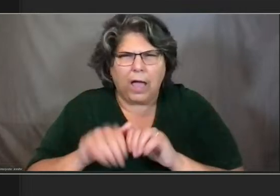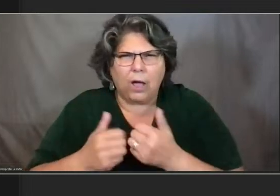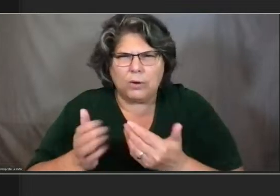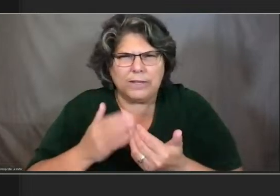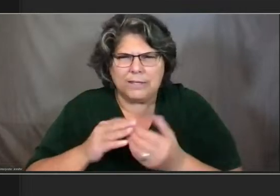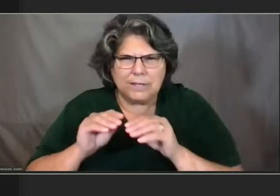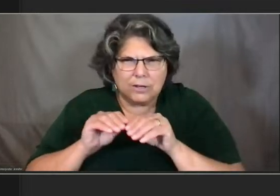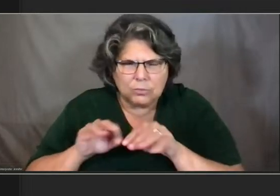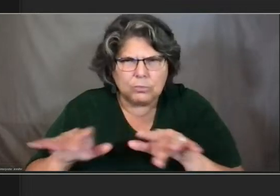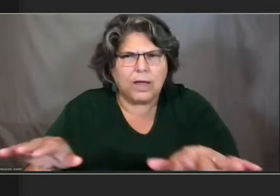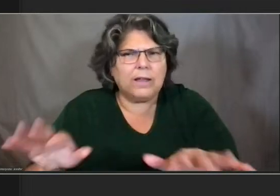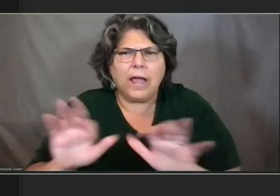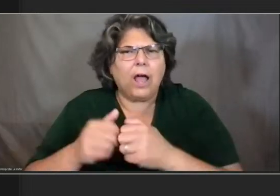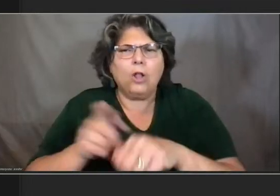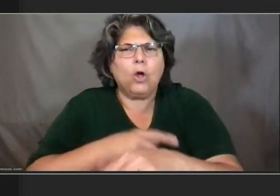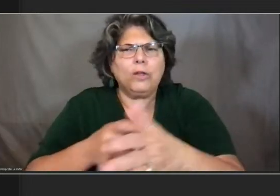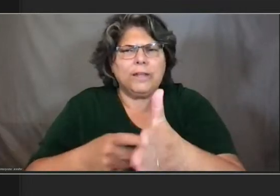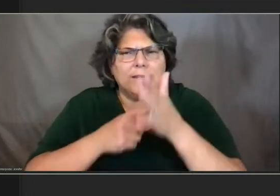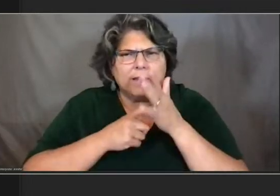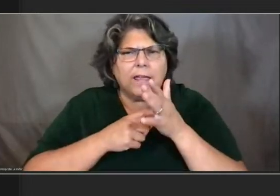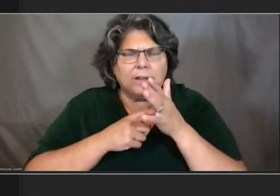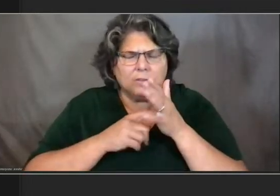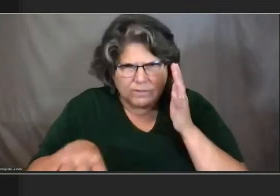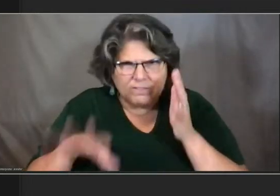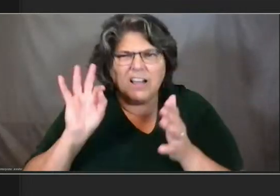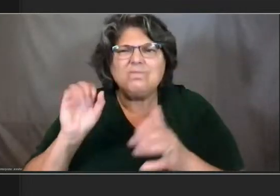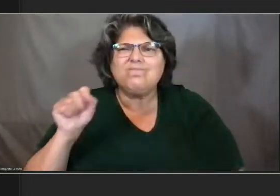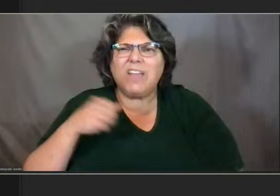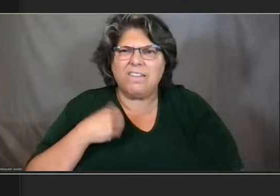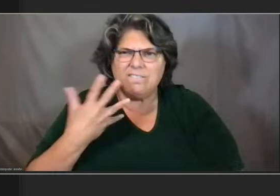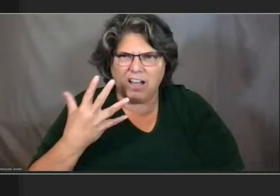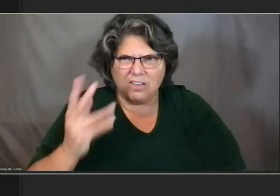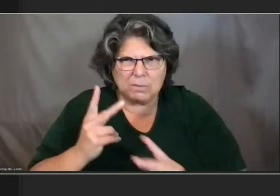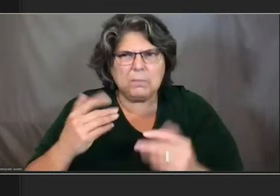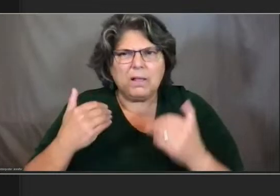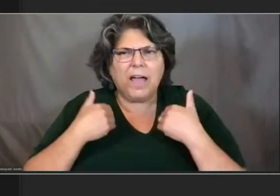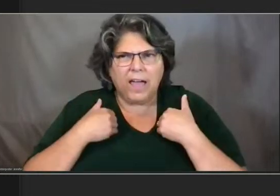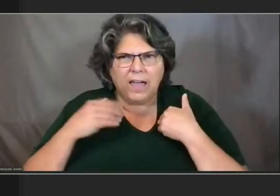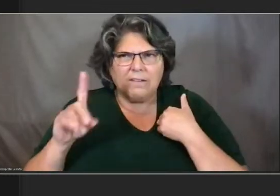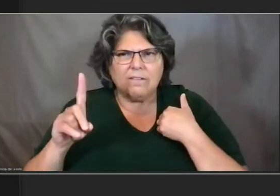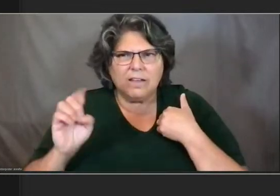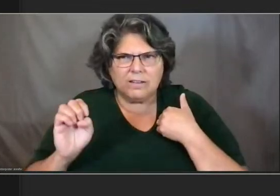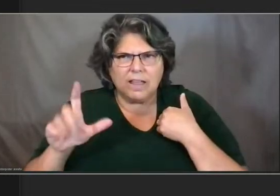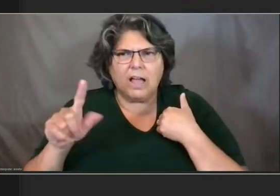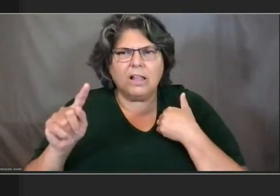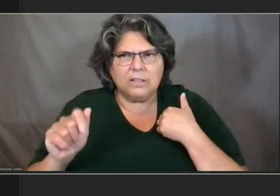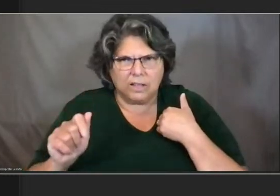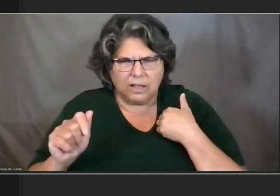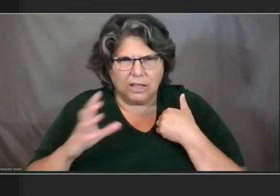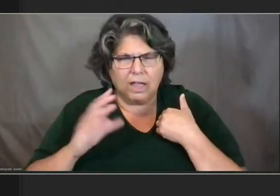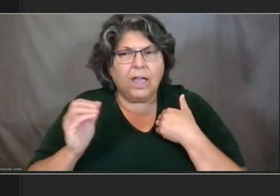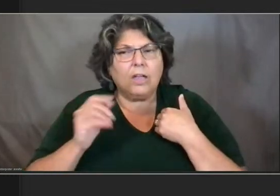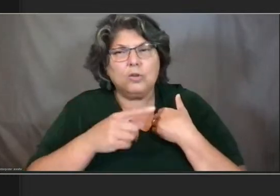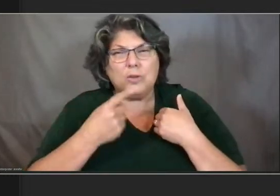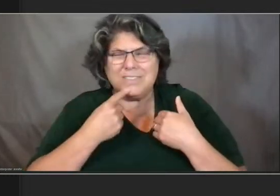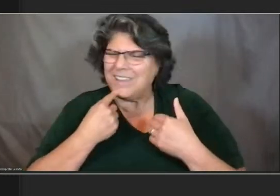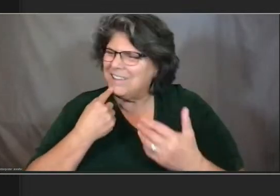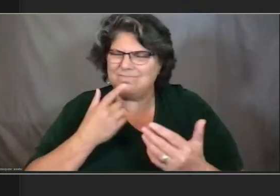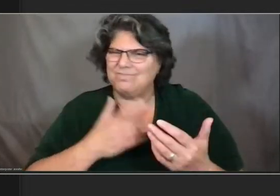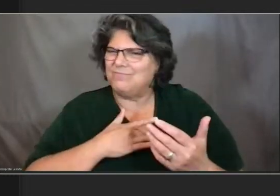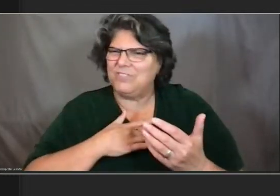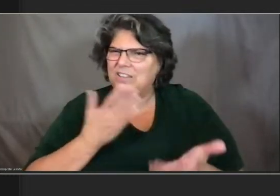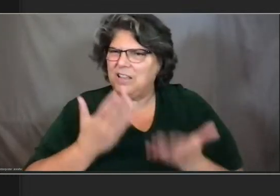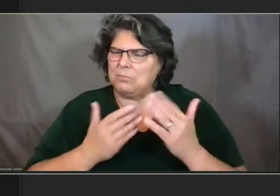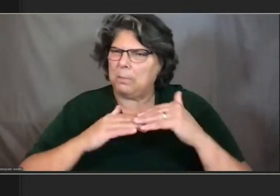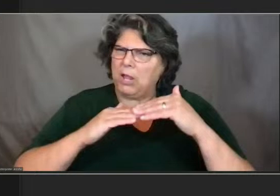long did it take to get to 5 cases? And then you mentioned how you believe that that's probably below the likely